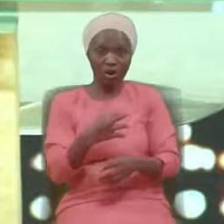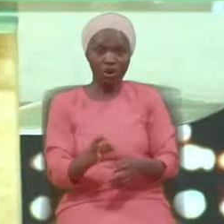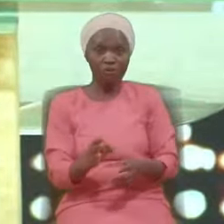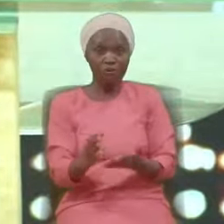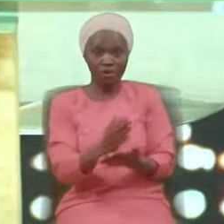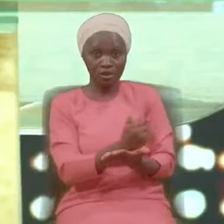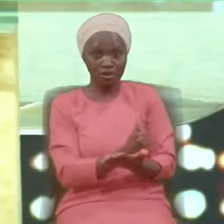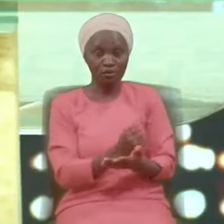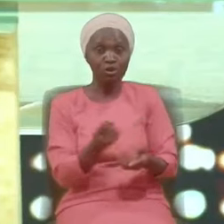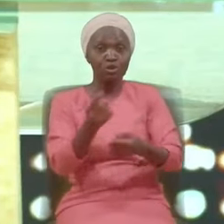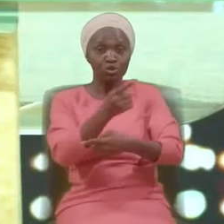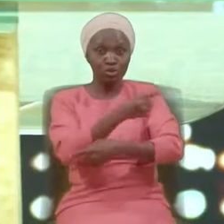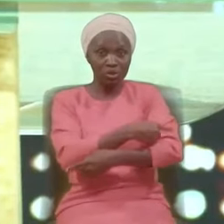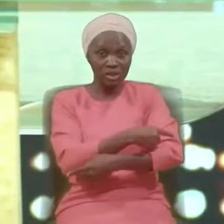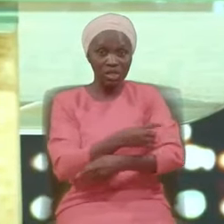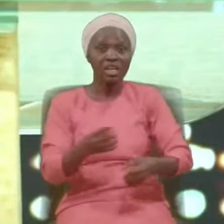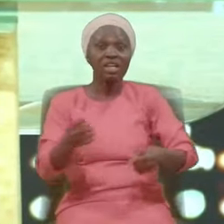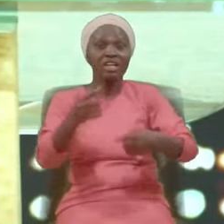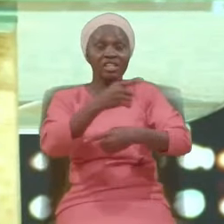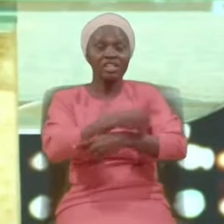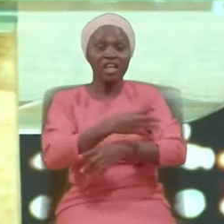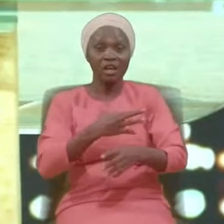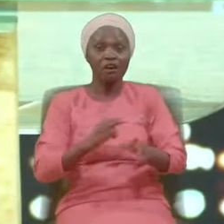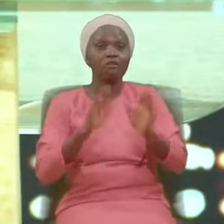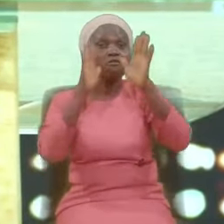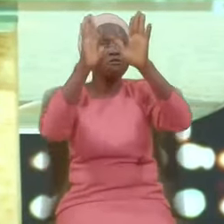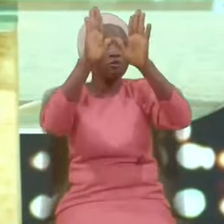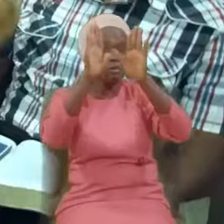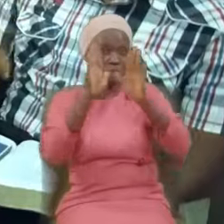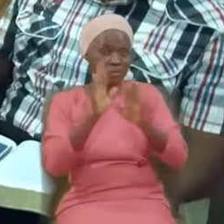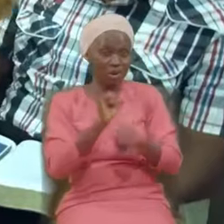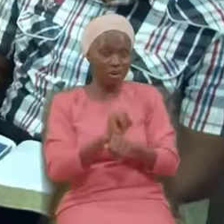day, the day of miracle,